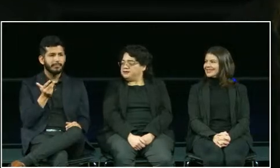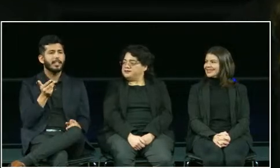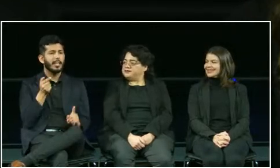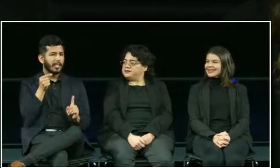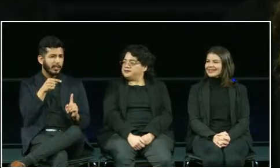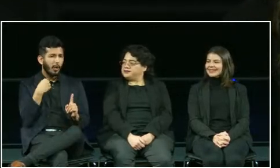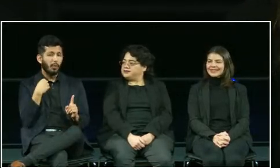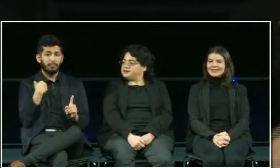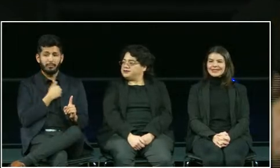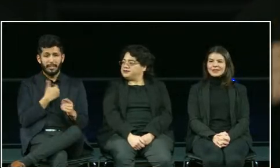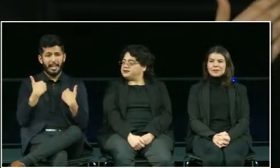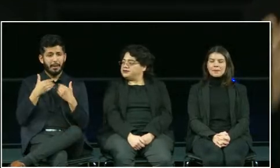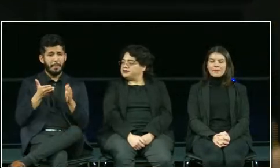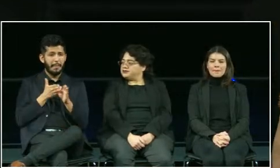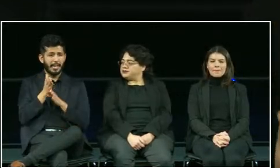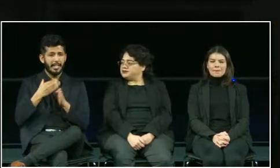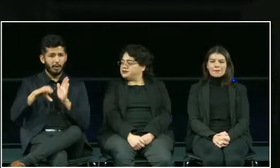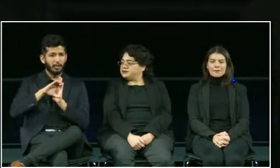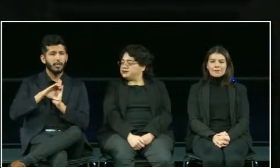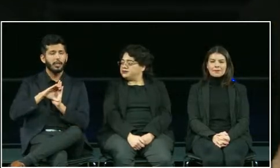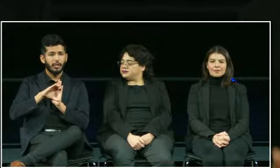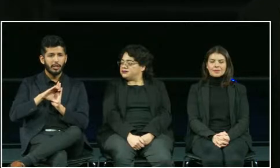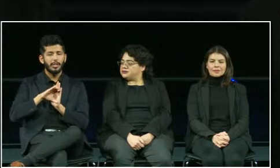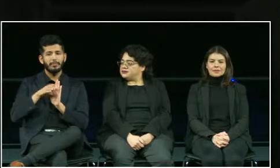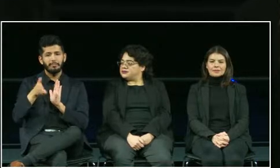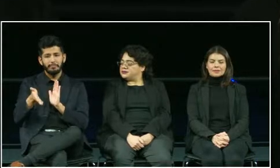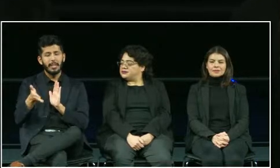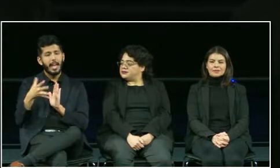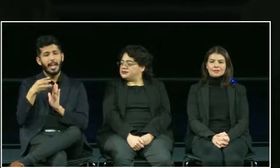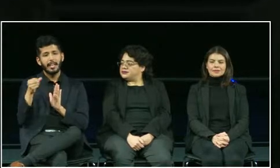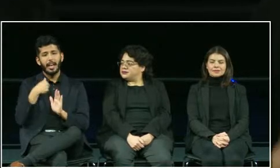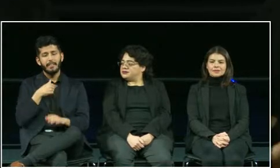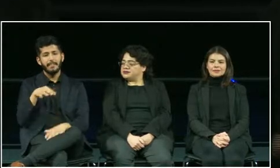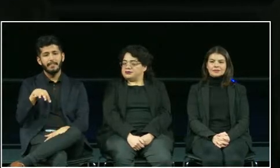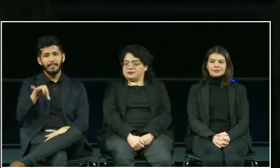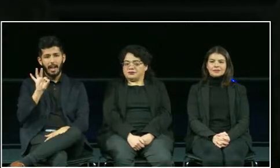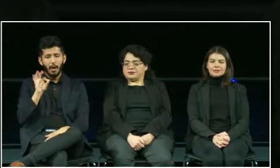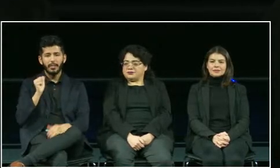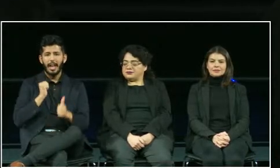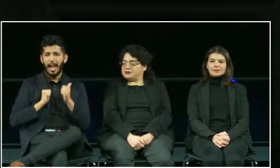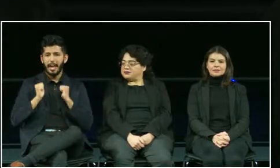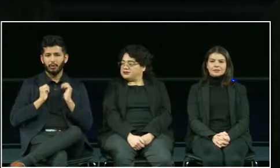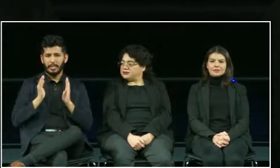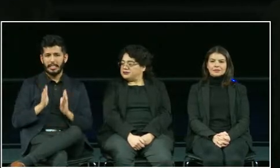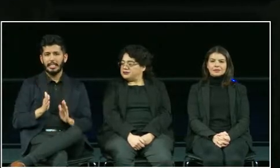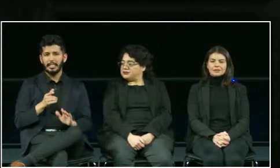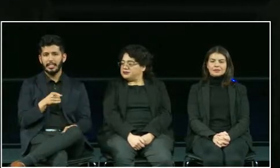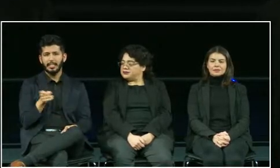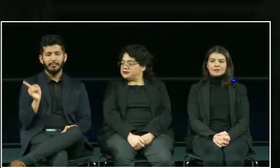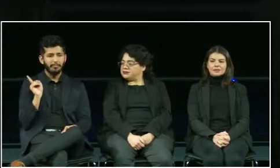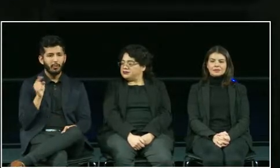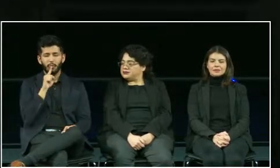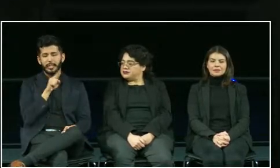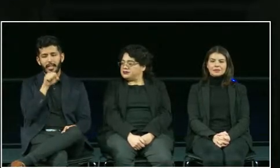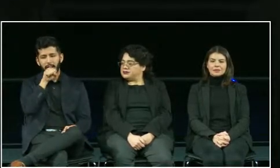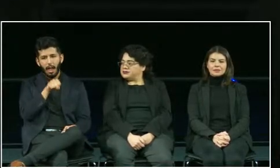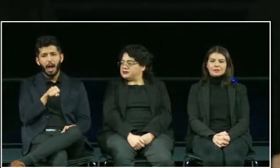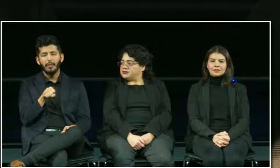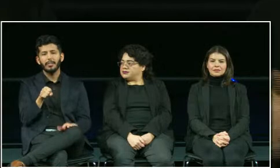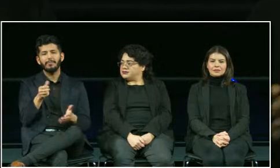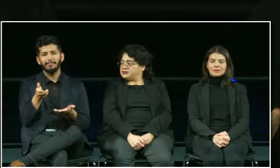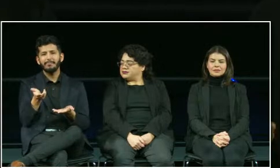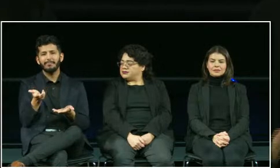in her character. And then I found actresses I really love.